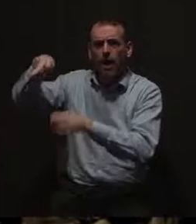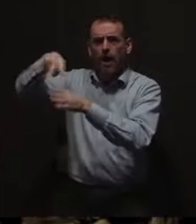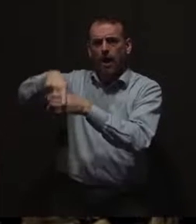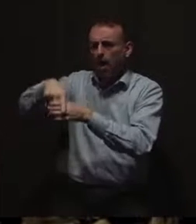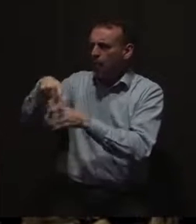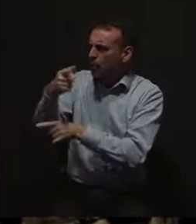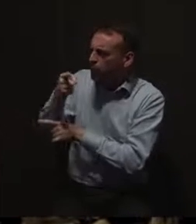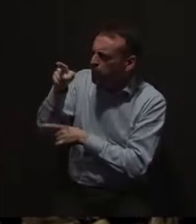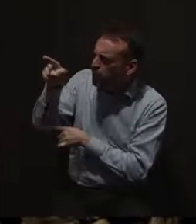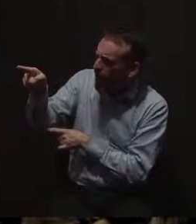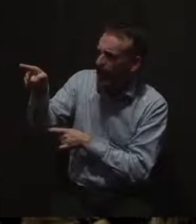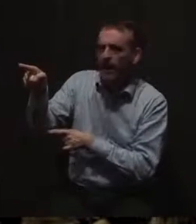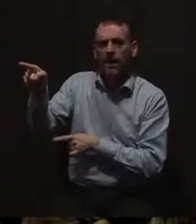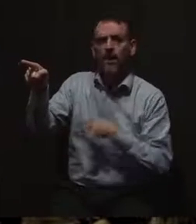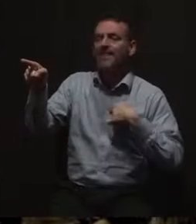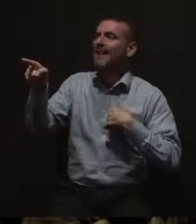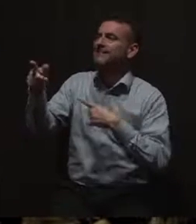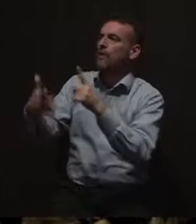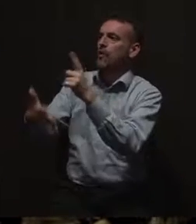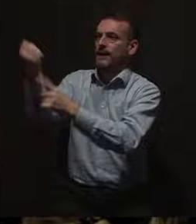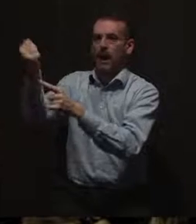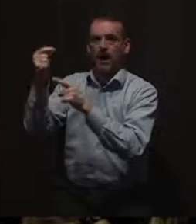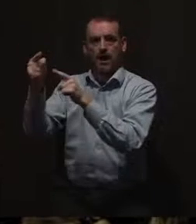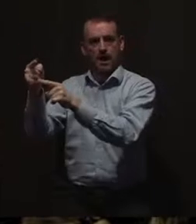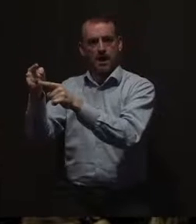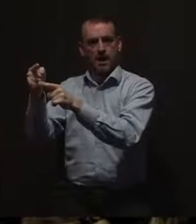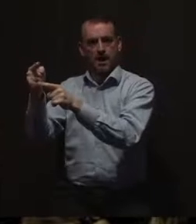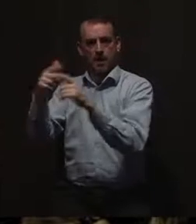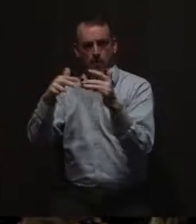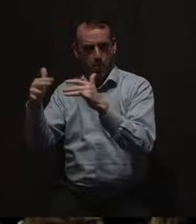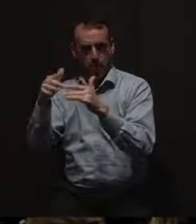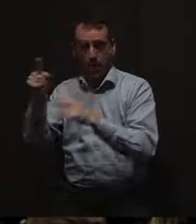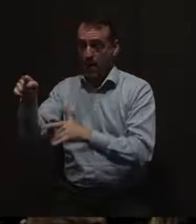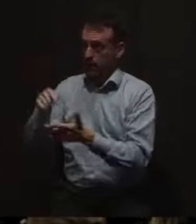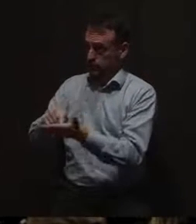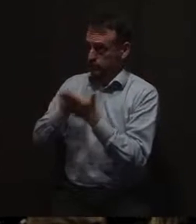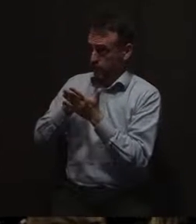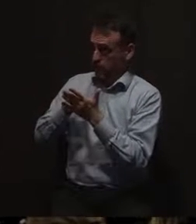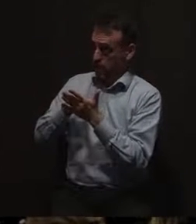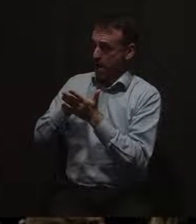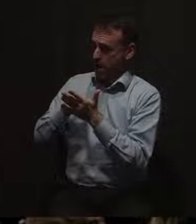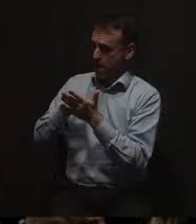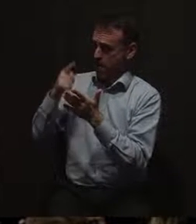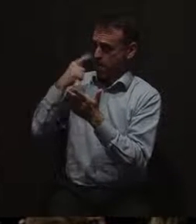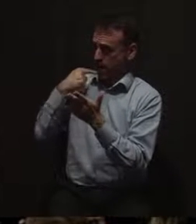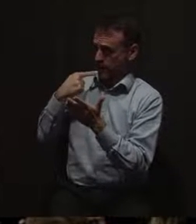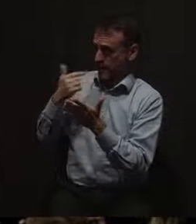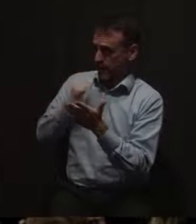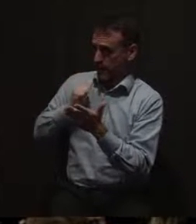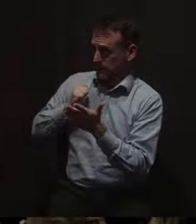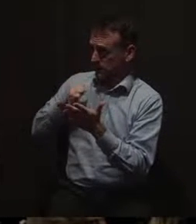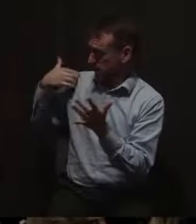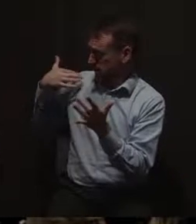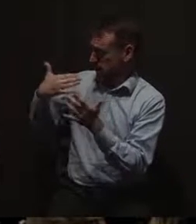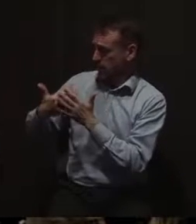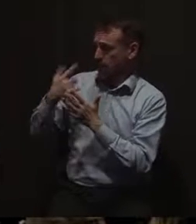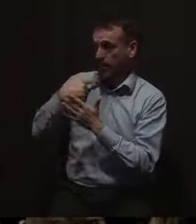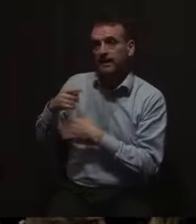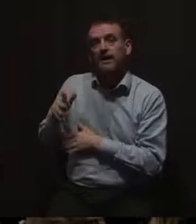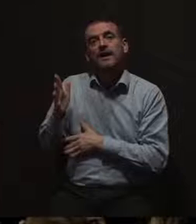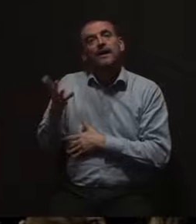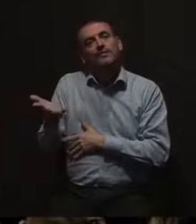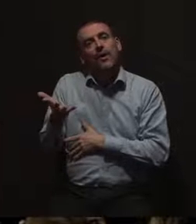point, civic trust. We may not have a politics of love, but we live in a culture of hate. It's a